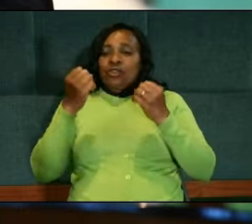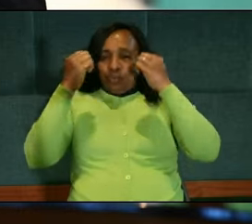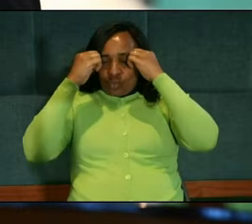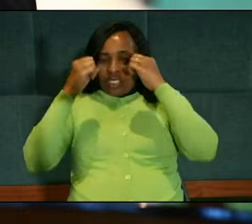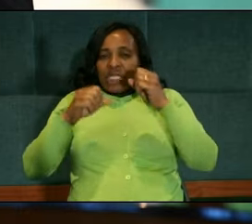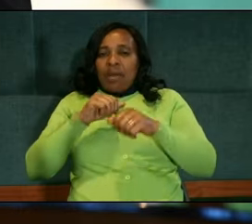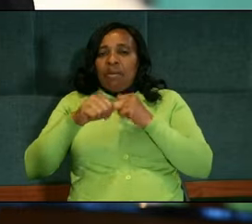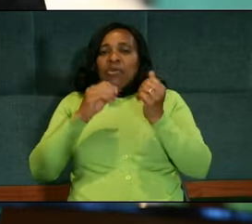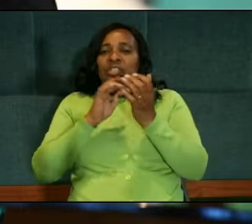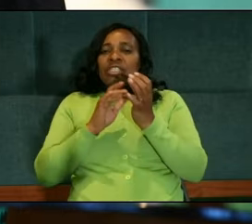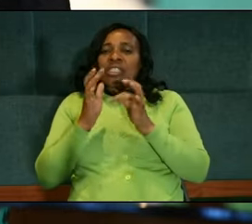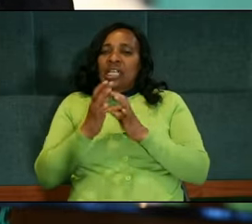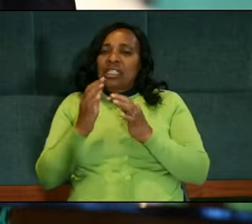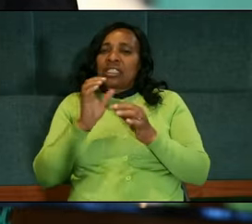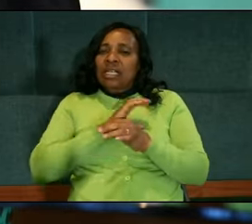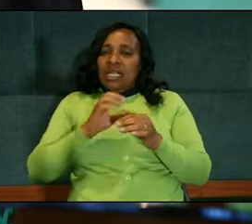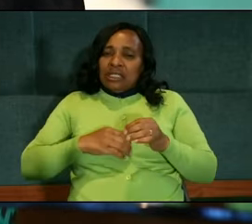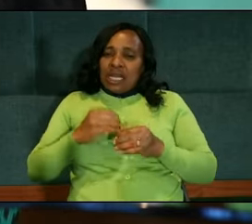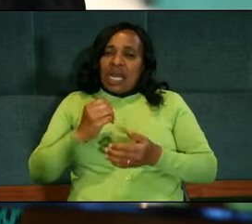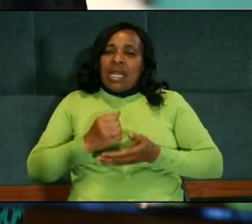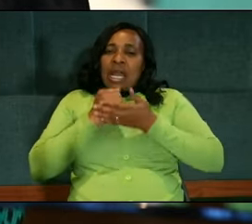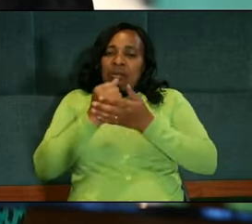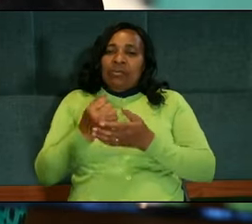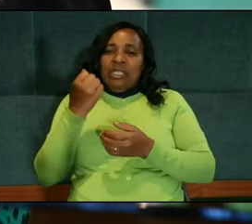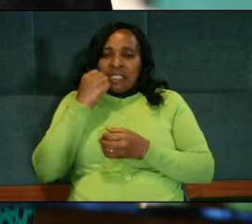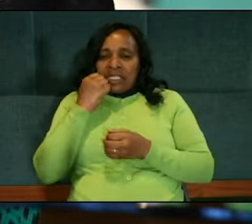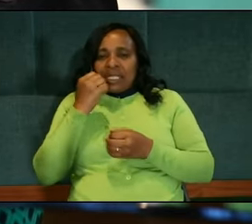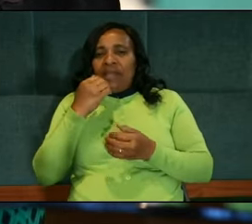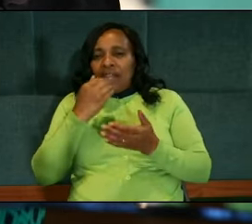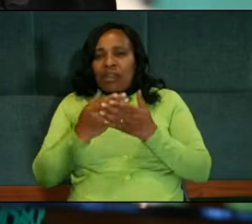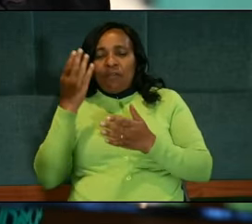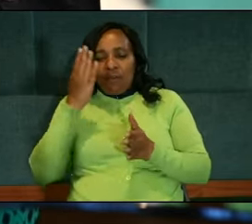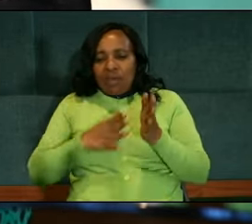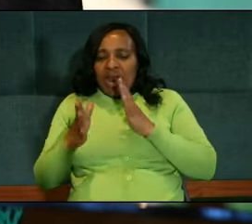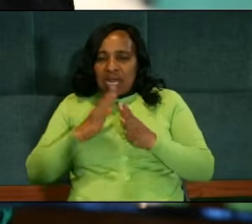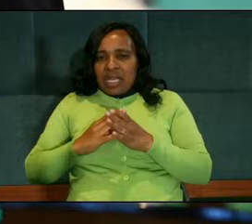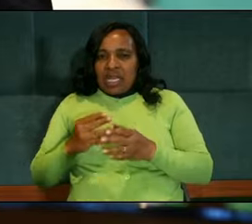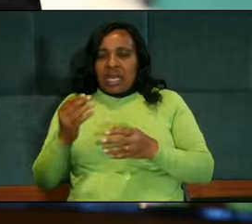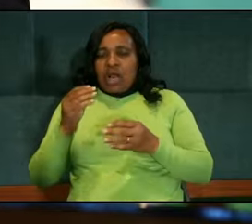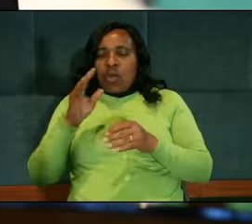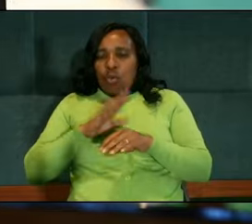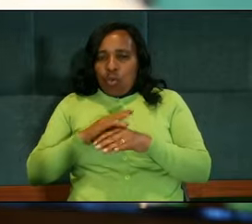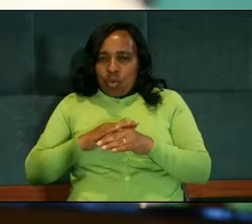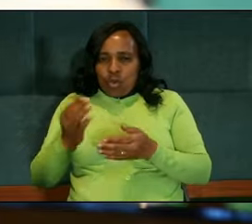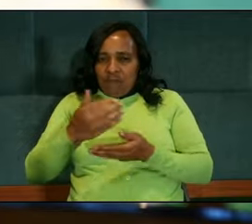and how to help the sick. Thank you for planning a generous offering next month.